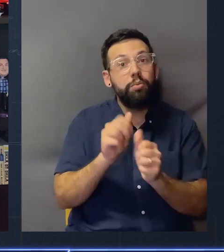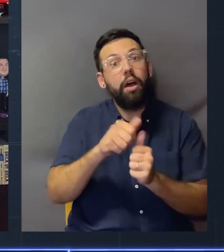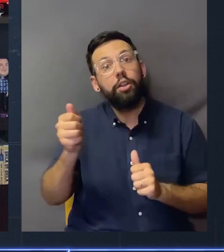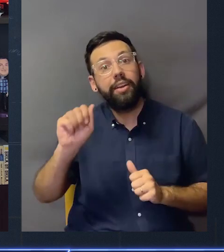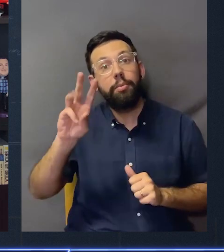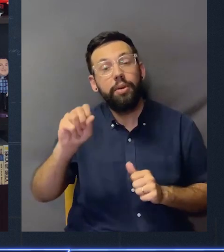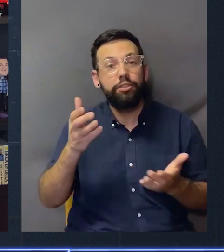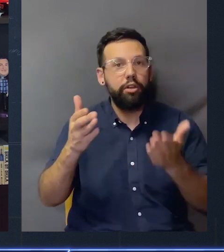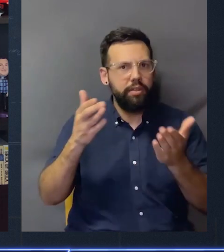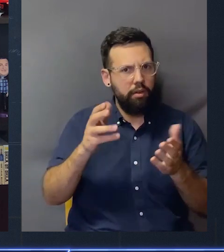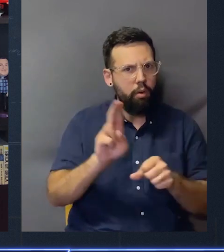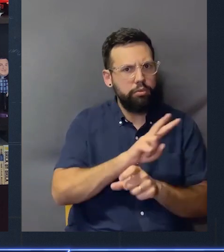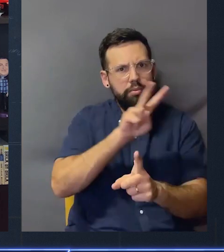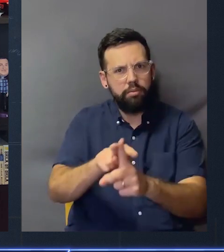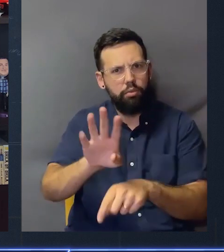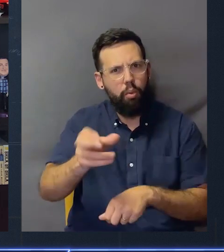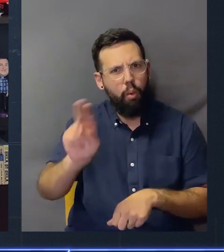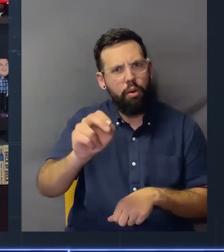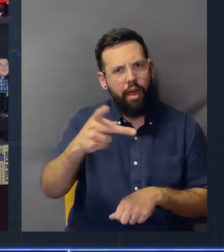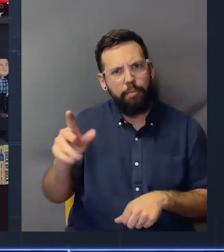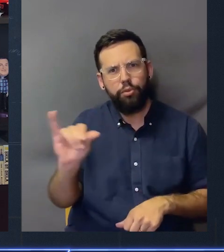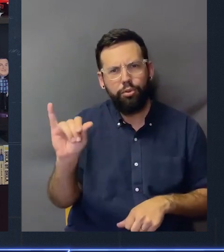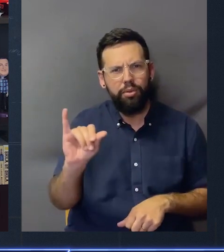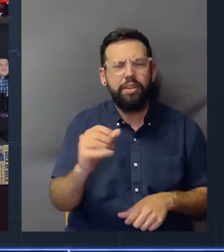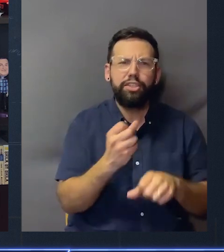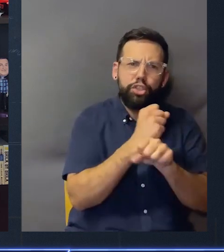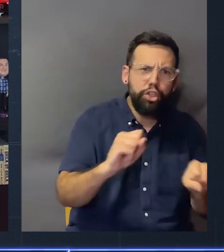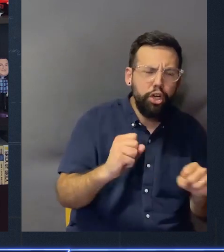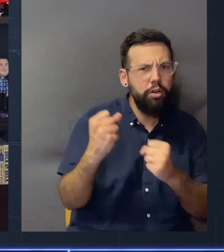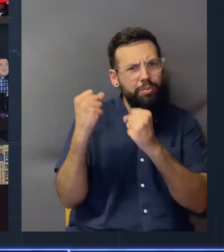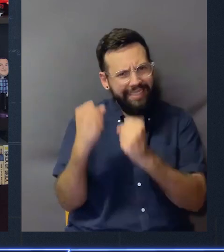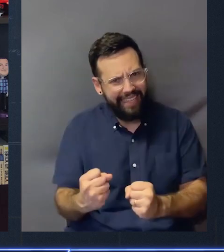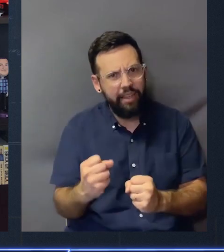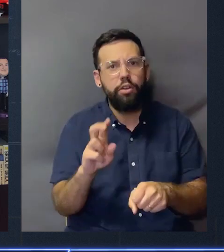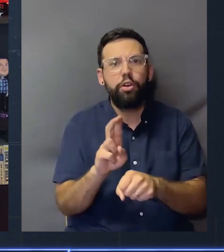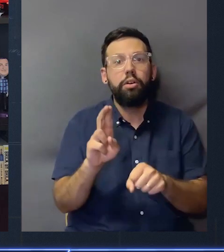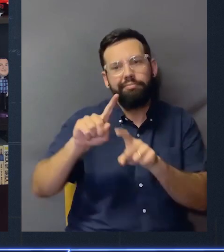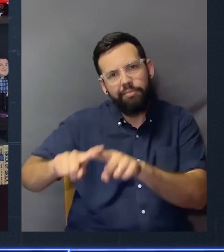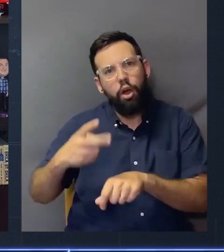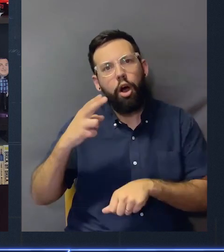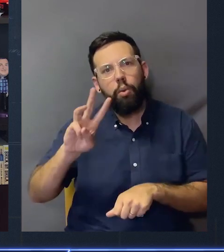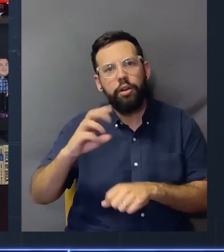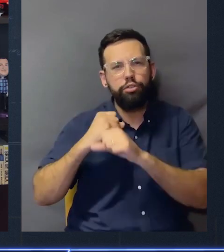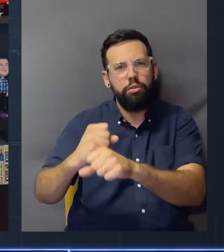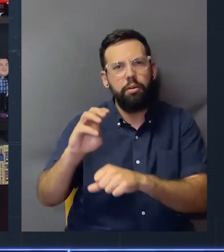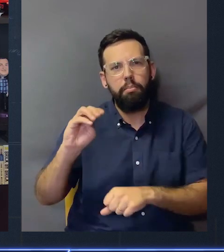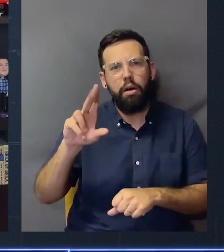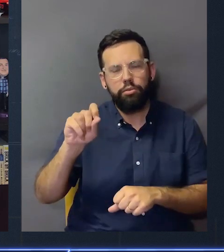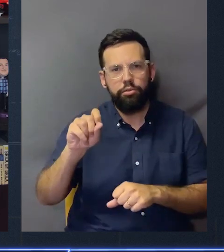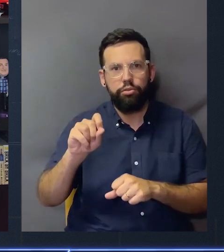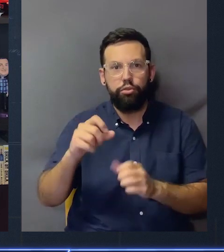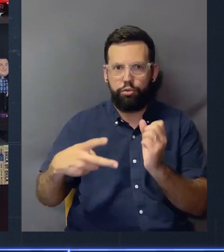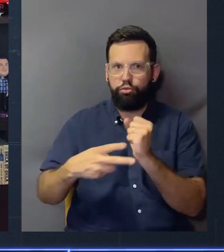applications. It's secure, it's resilient, and it uses hardware security modules to store your keys. The big news is we now support